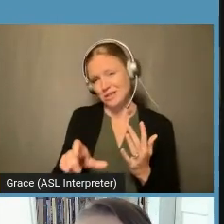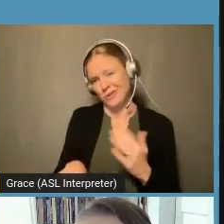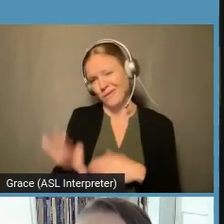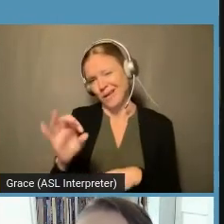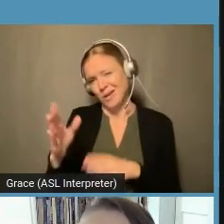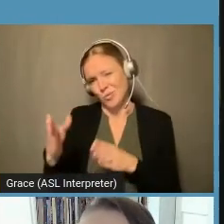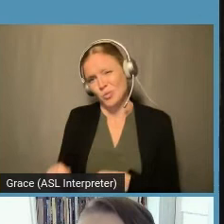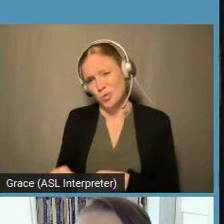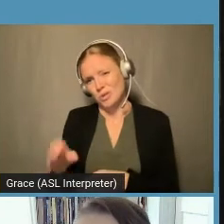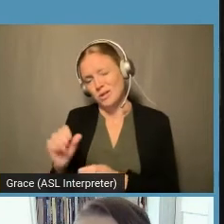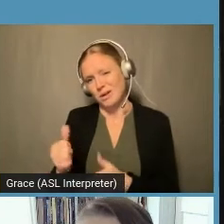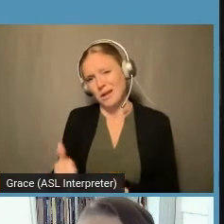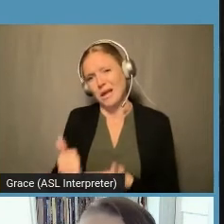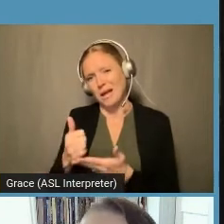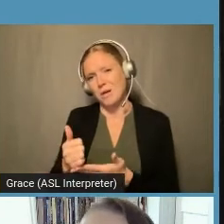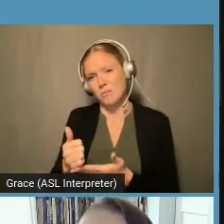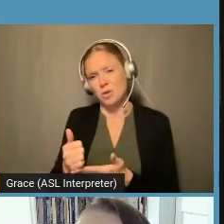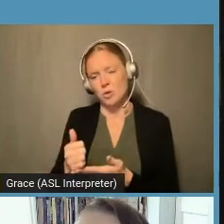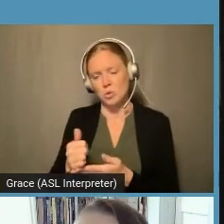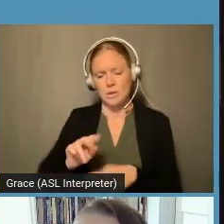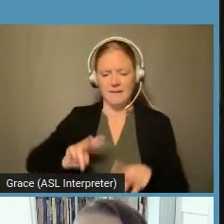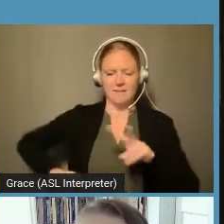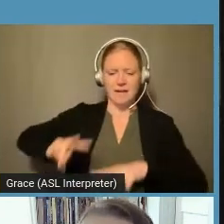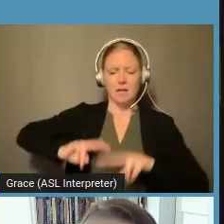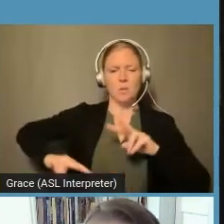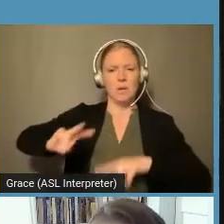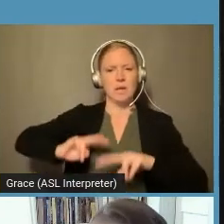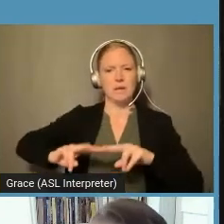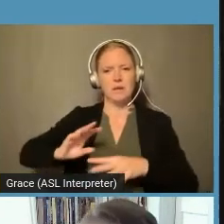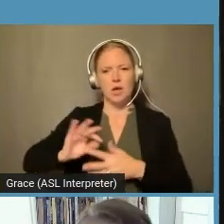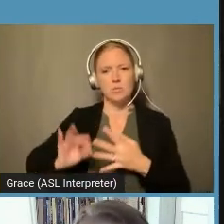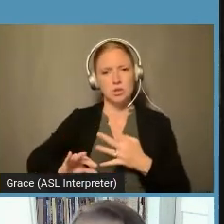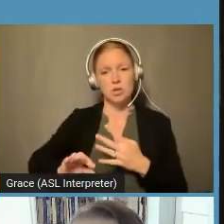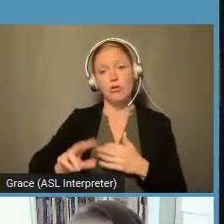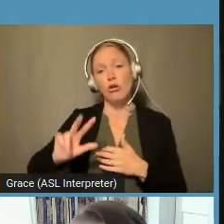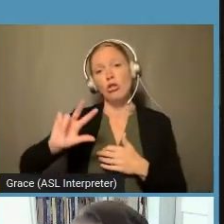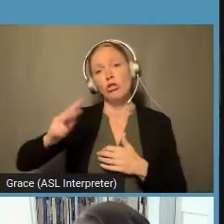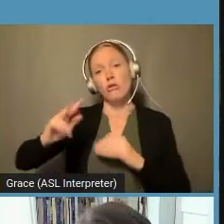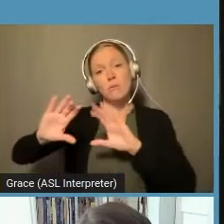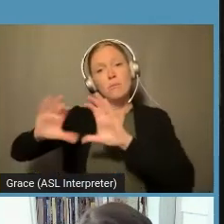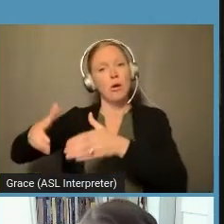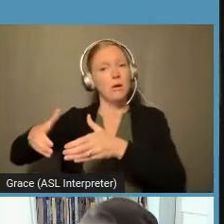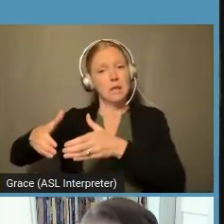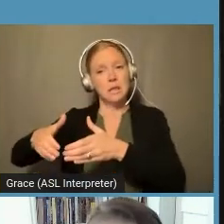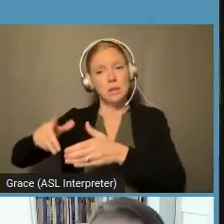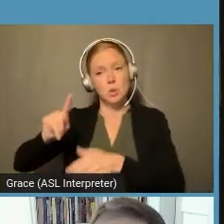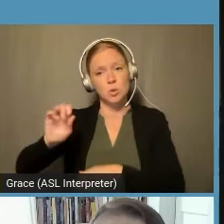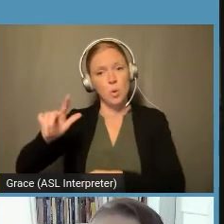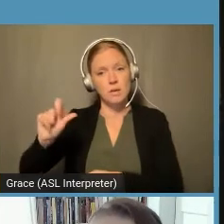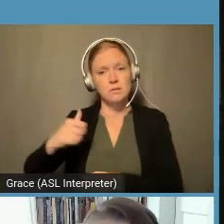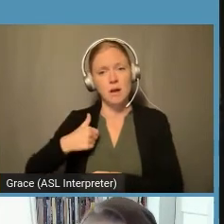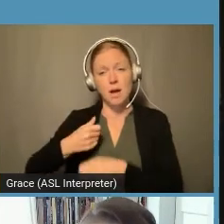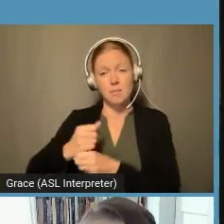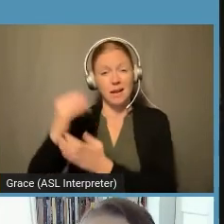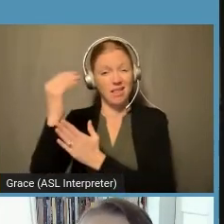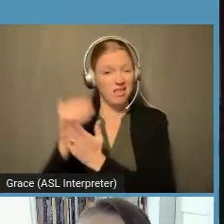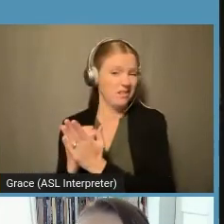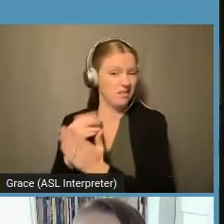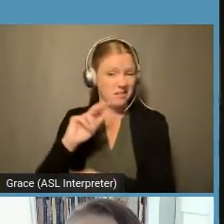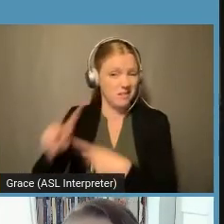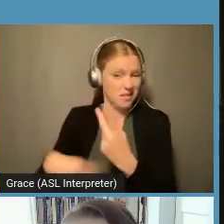help you evaluate those options. Third-party tools, I made a list of the types of them in